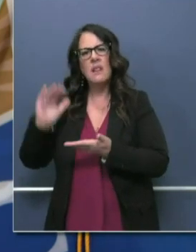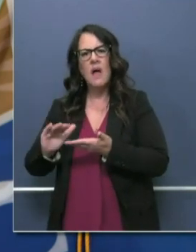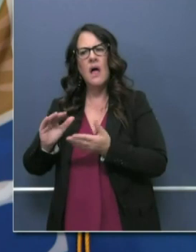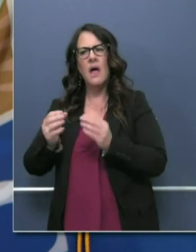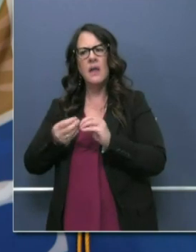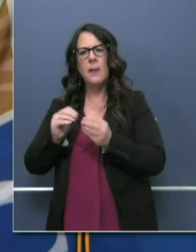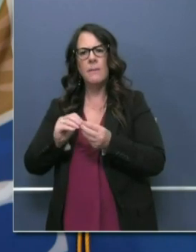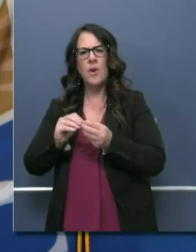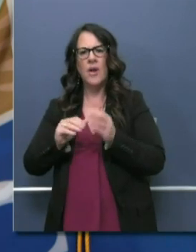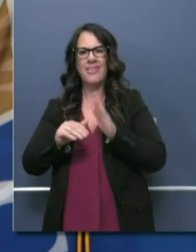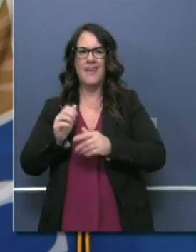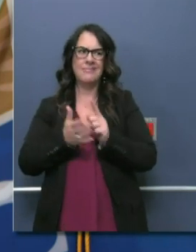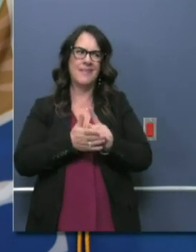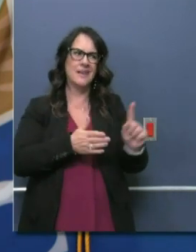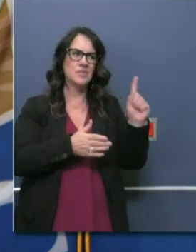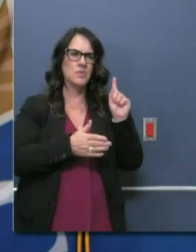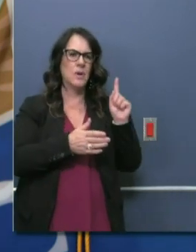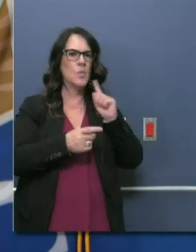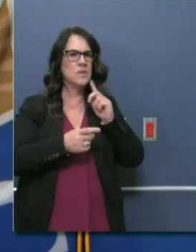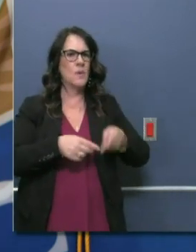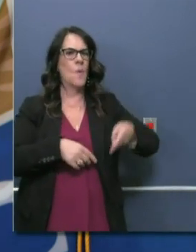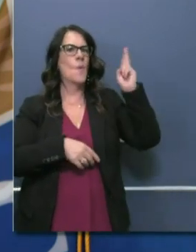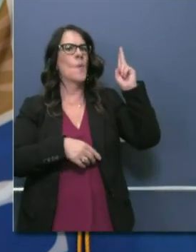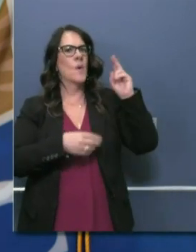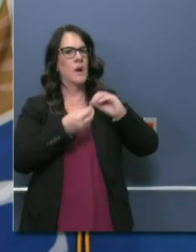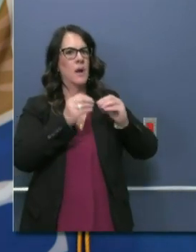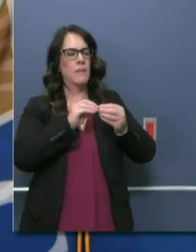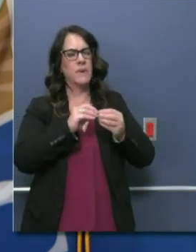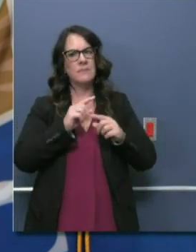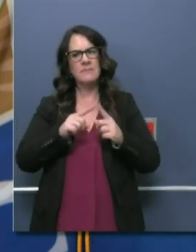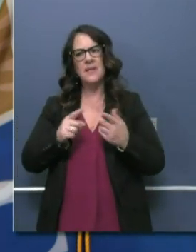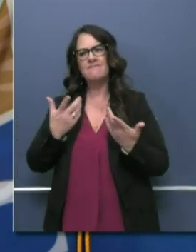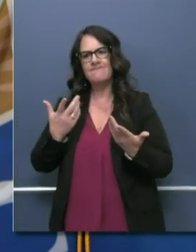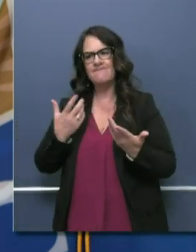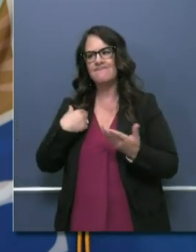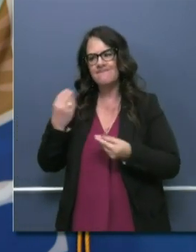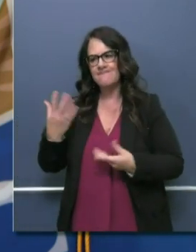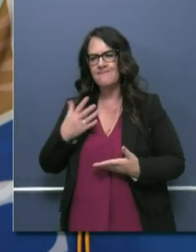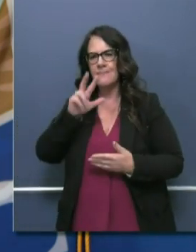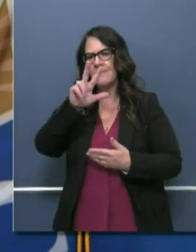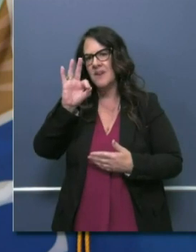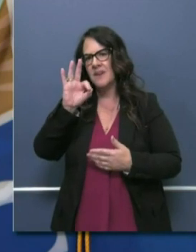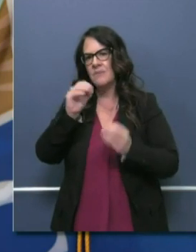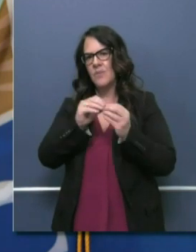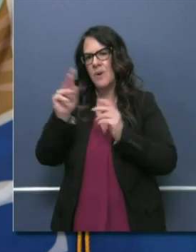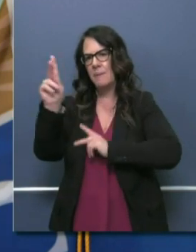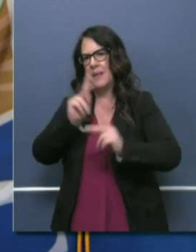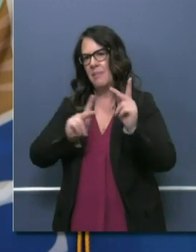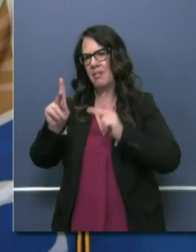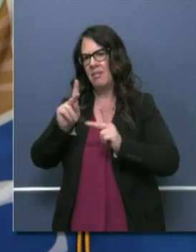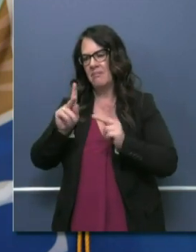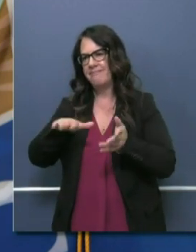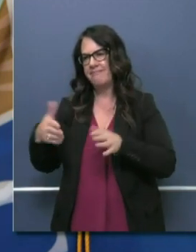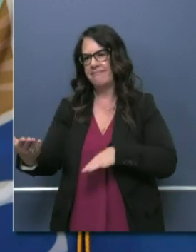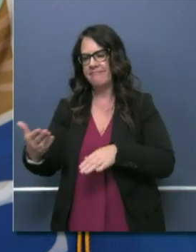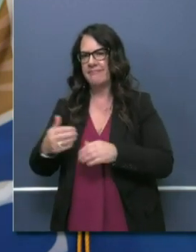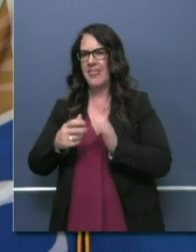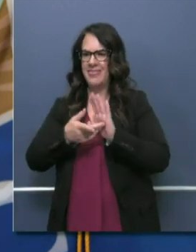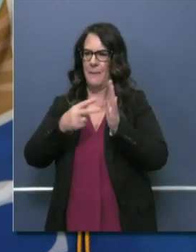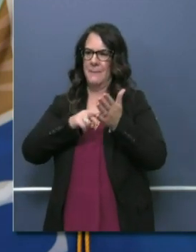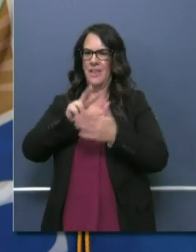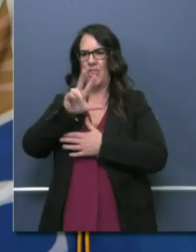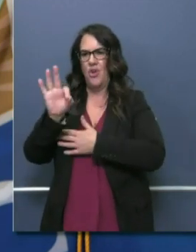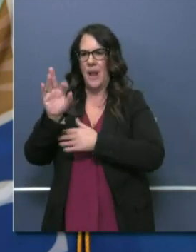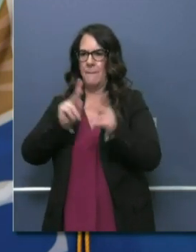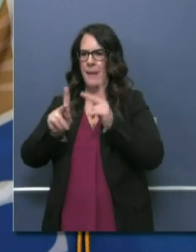began last week with numbers that were substantially higher. Again, 39 lives torn asunder, 39 families devastated